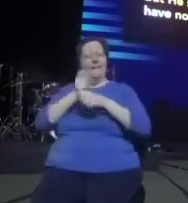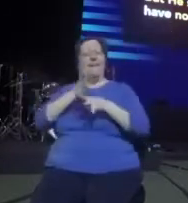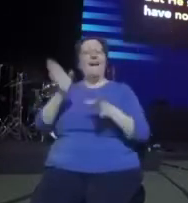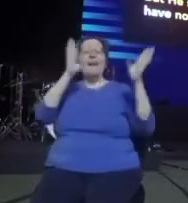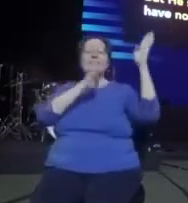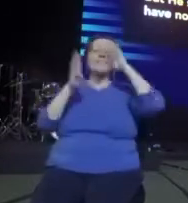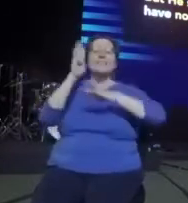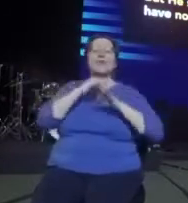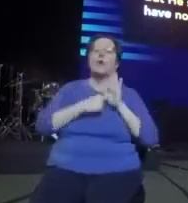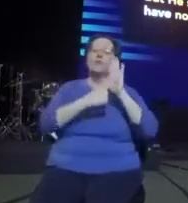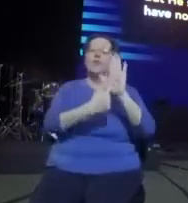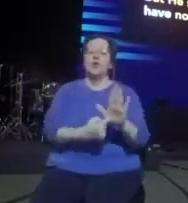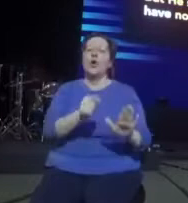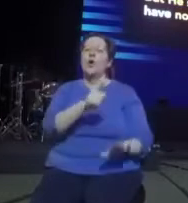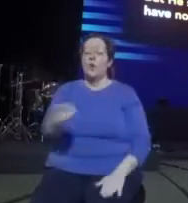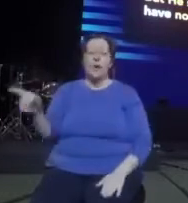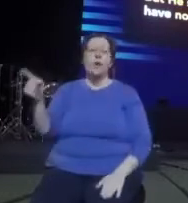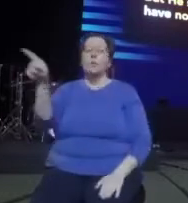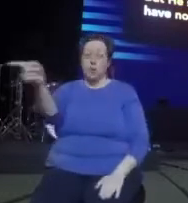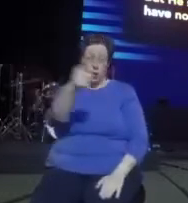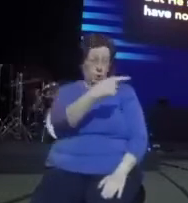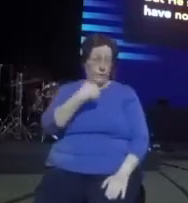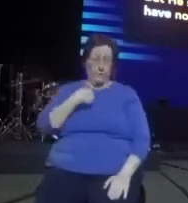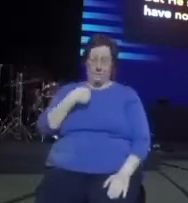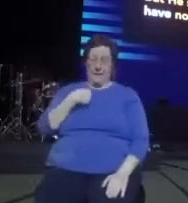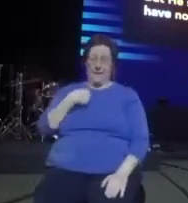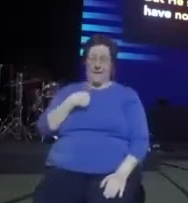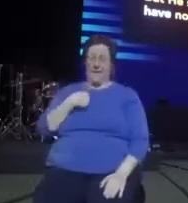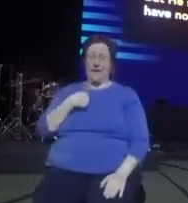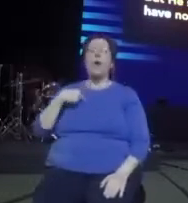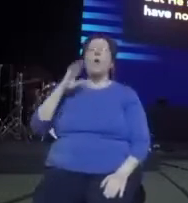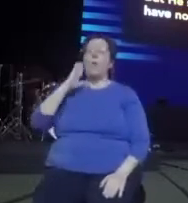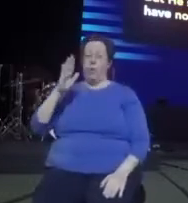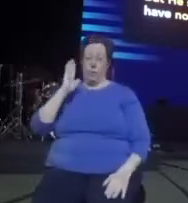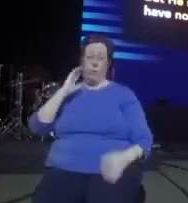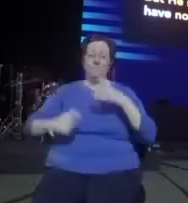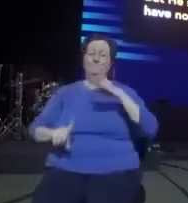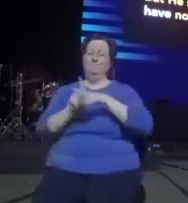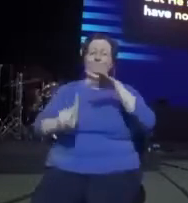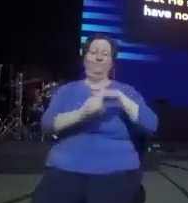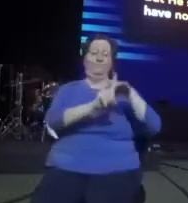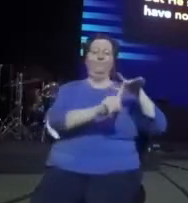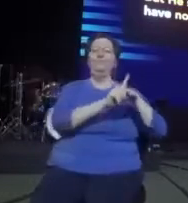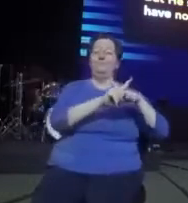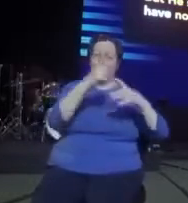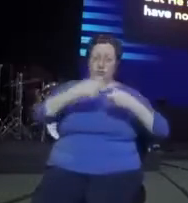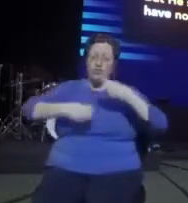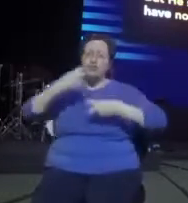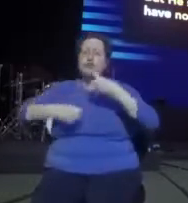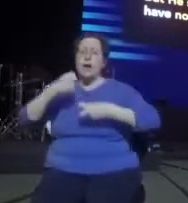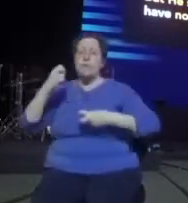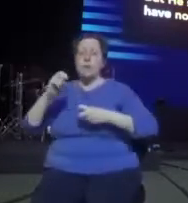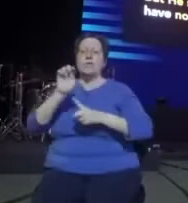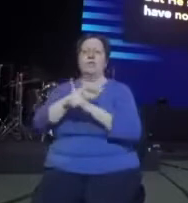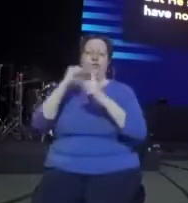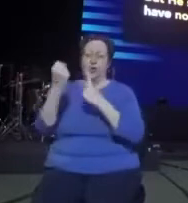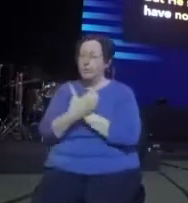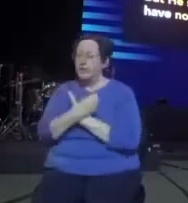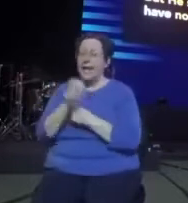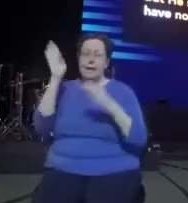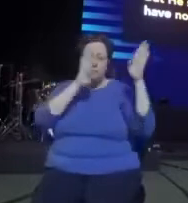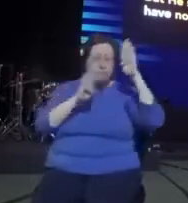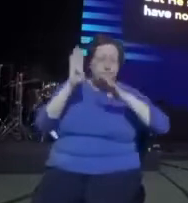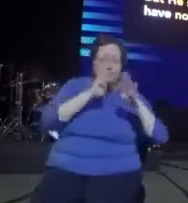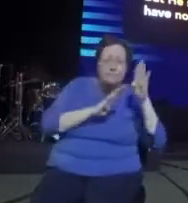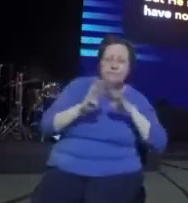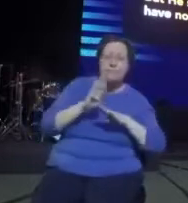just to point out to them and to you and I that we're going to have storms all the time in our life. We're going to be in the boat. And